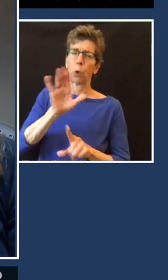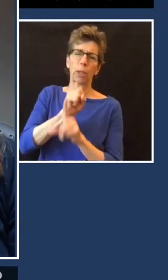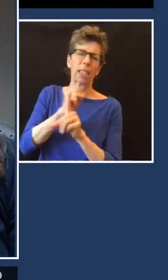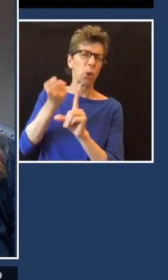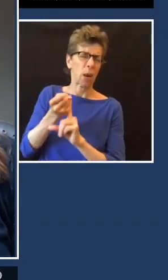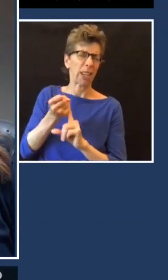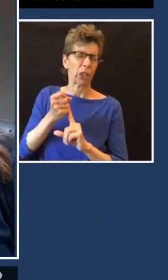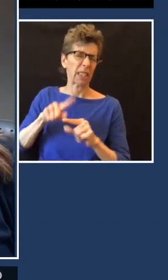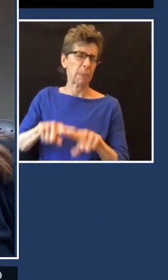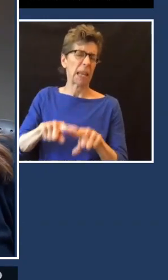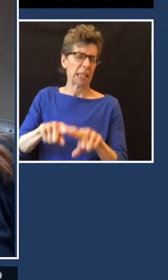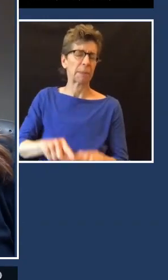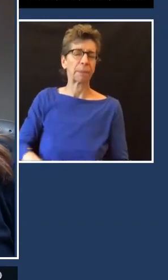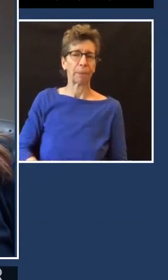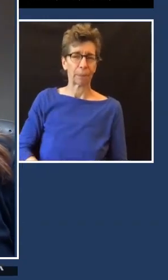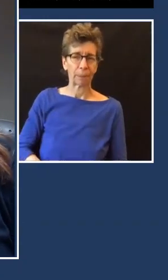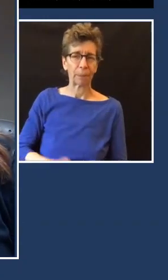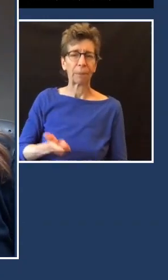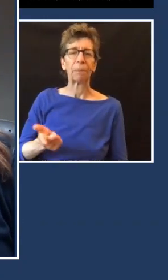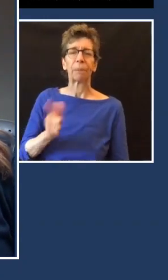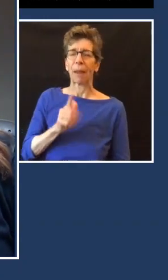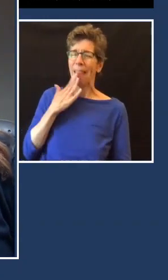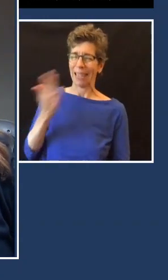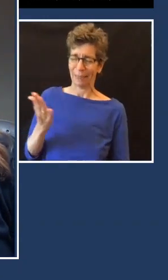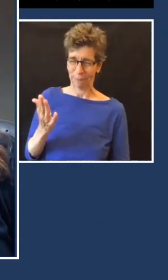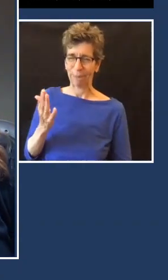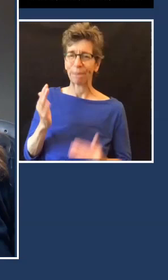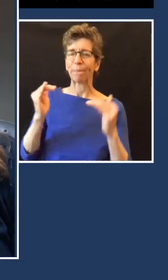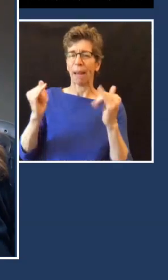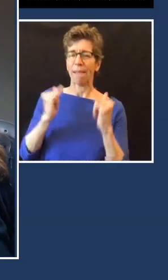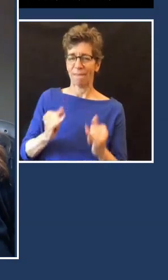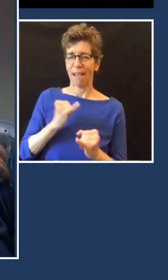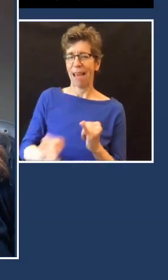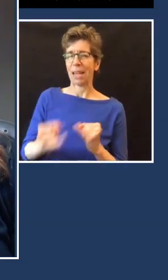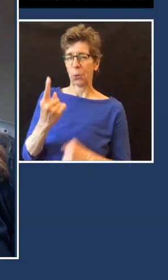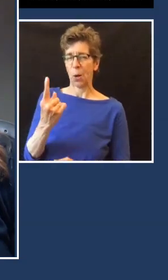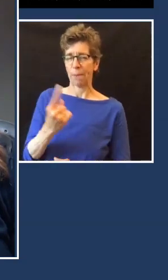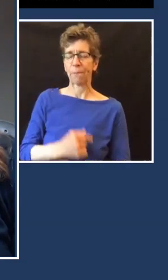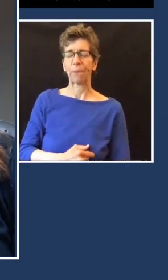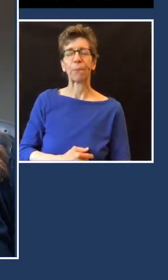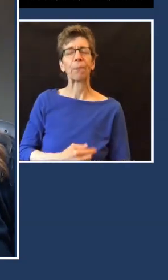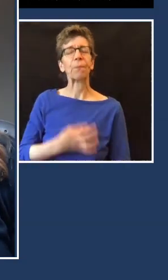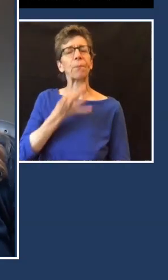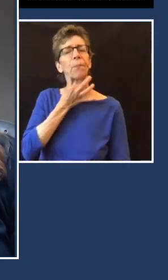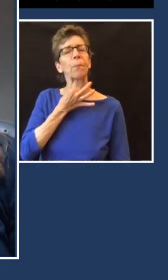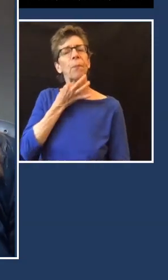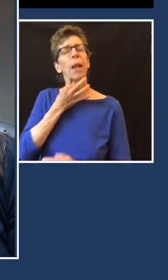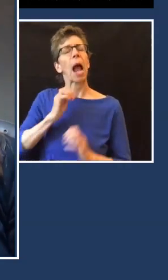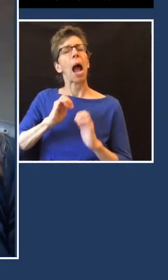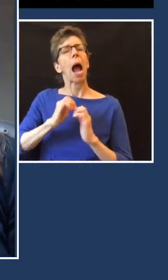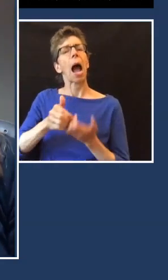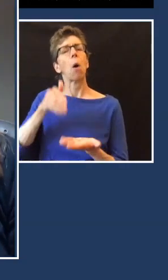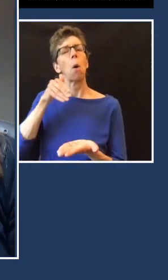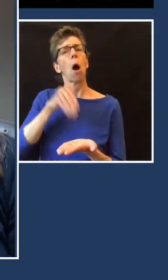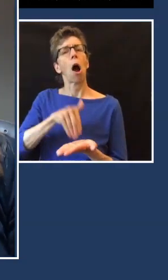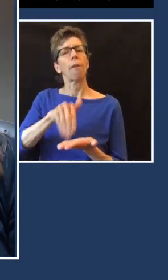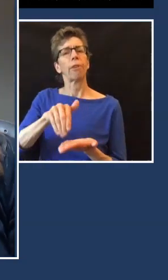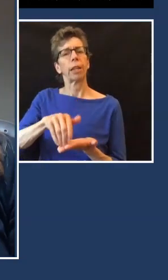Okay, great, thank you. And our final question relates to how often should I update my